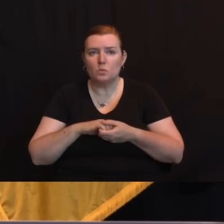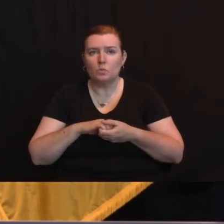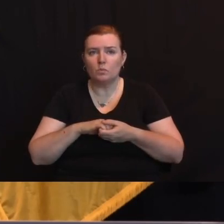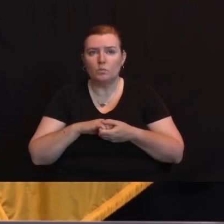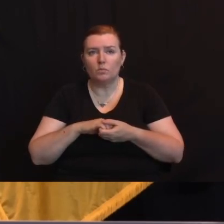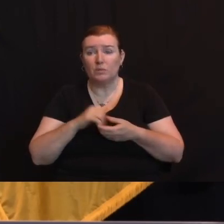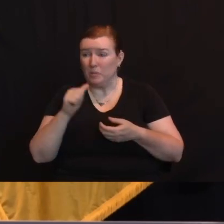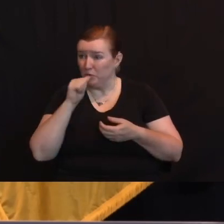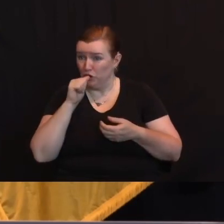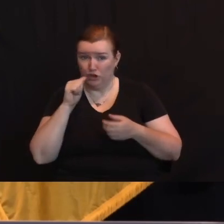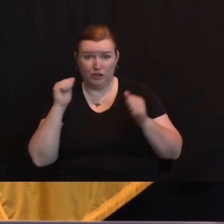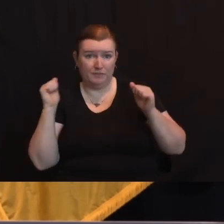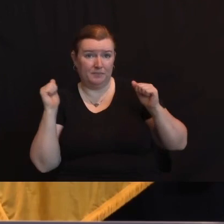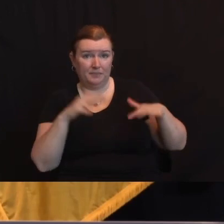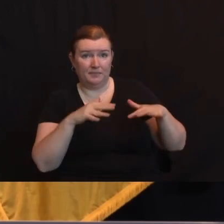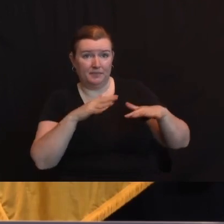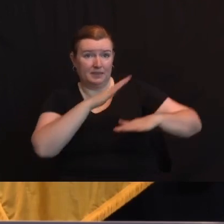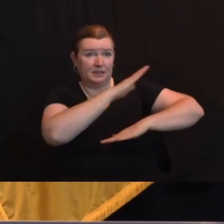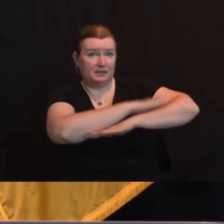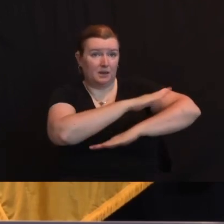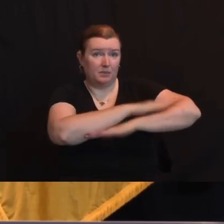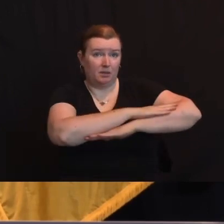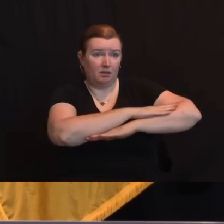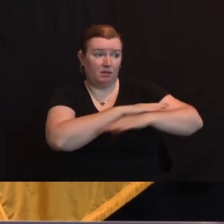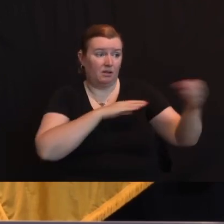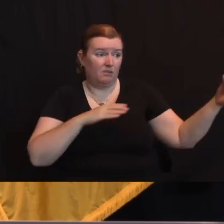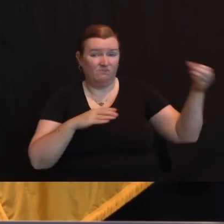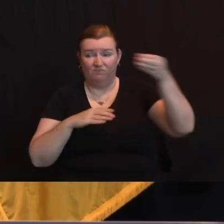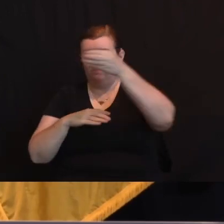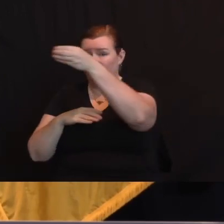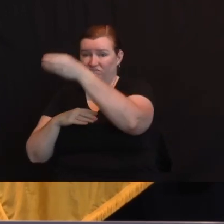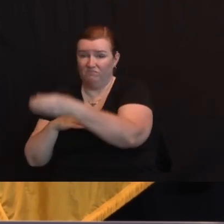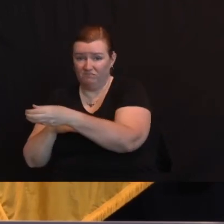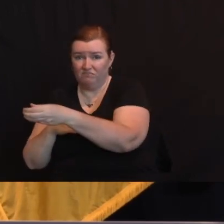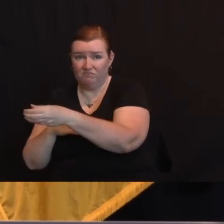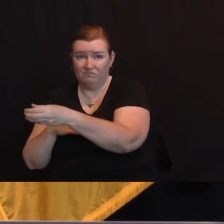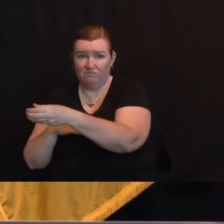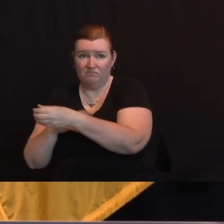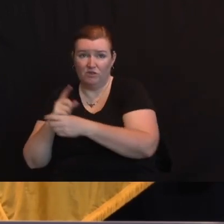anything on the electronic survey or temperature checks or Tina?